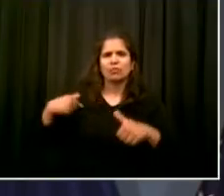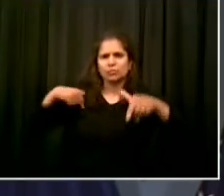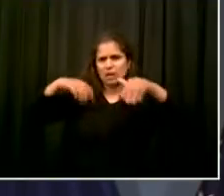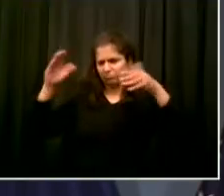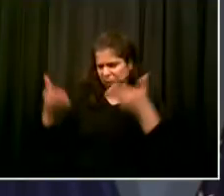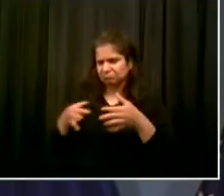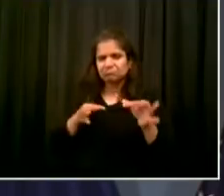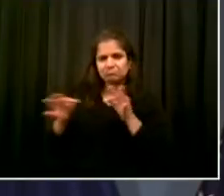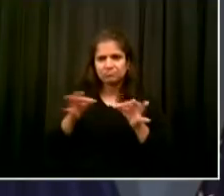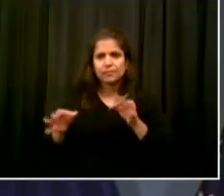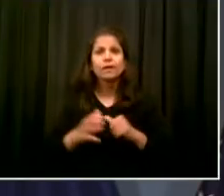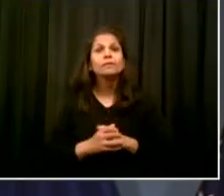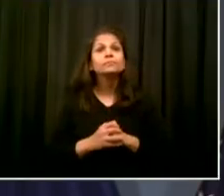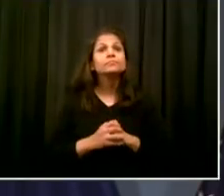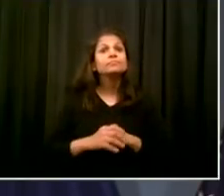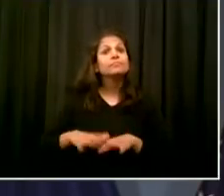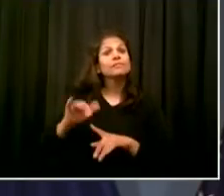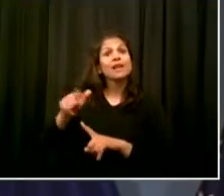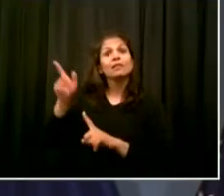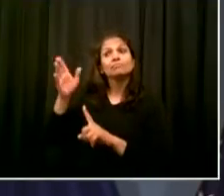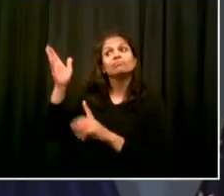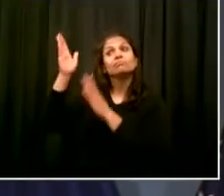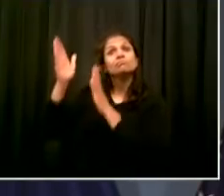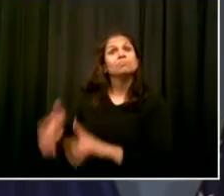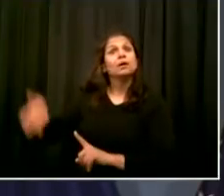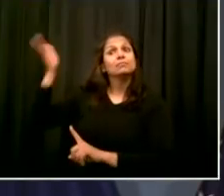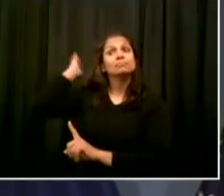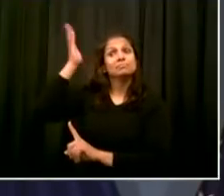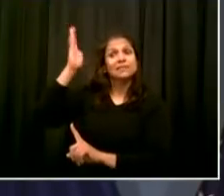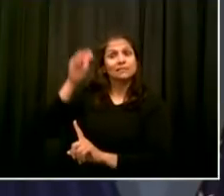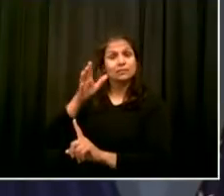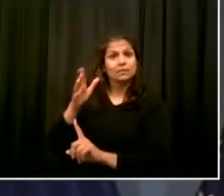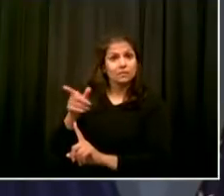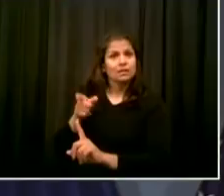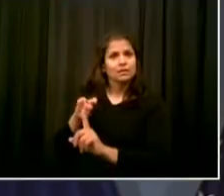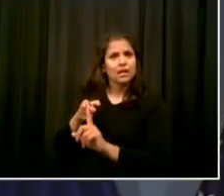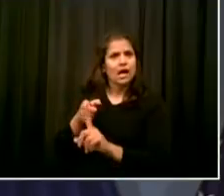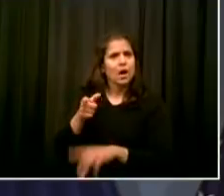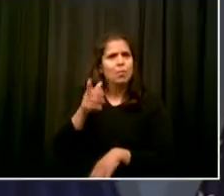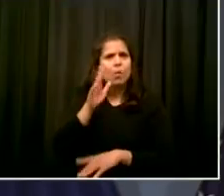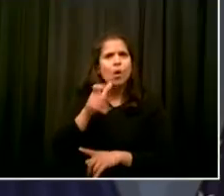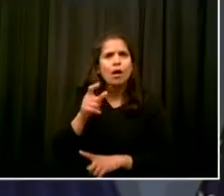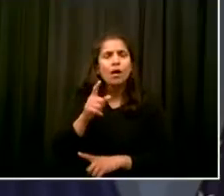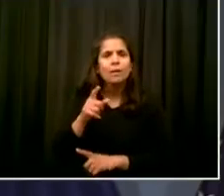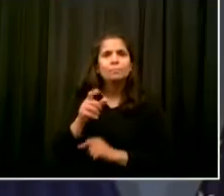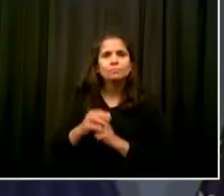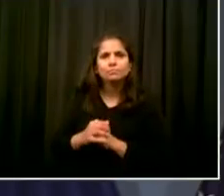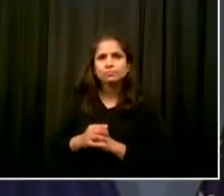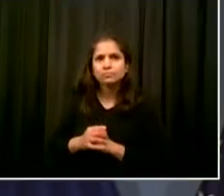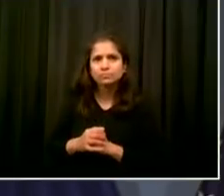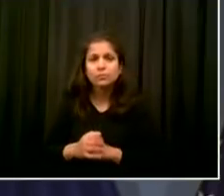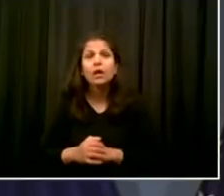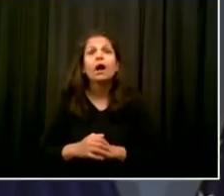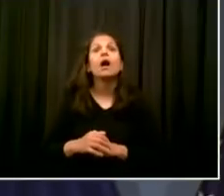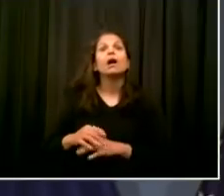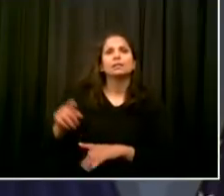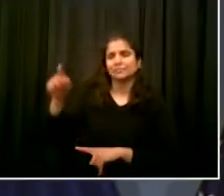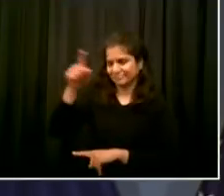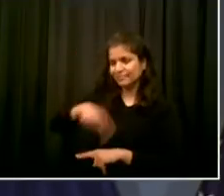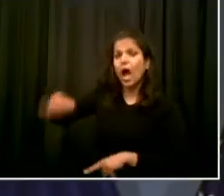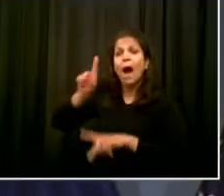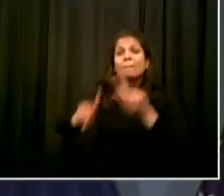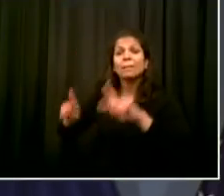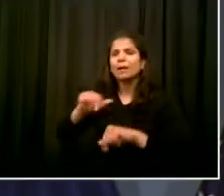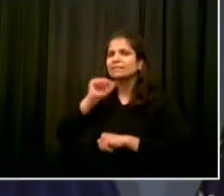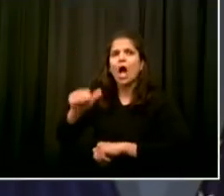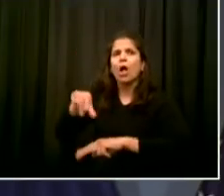stay back in an office, get reports from the field. I need people to understand it, the